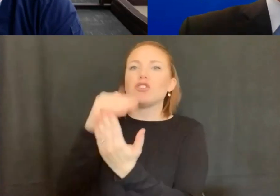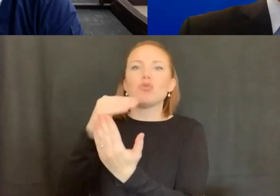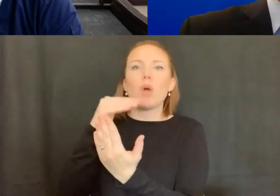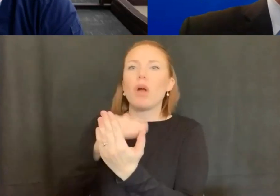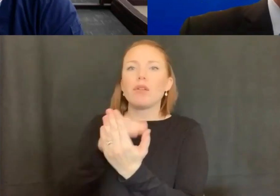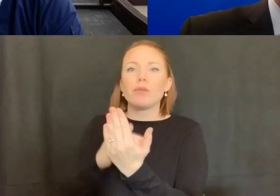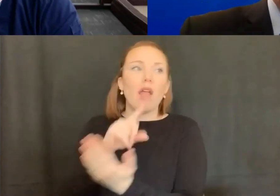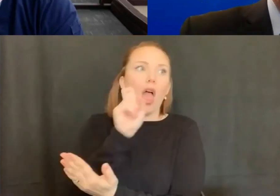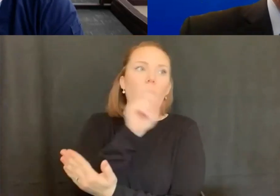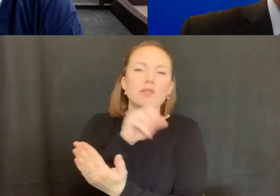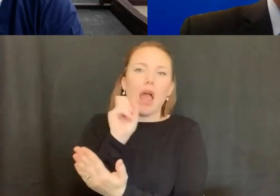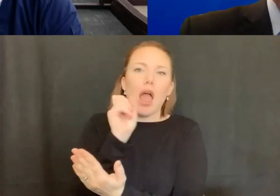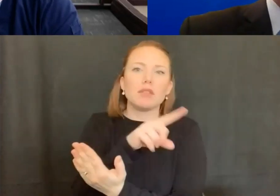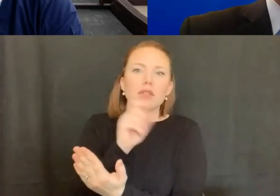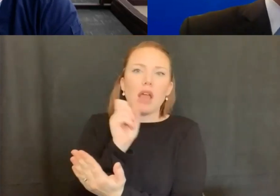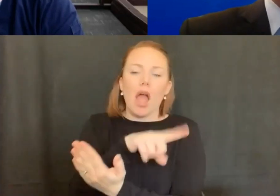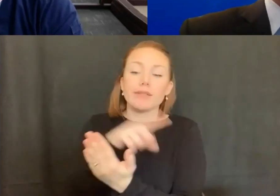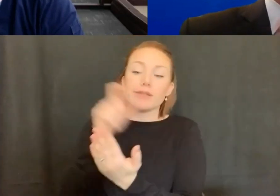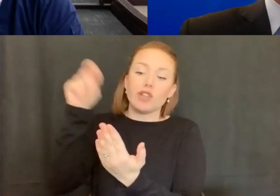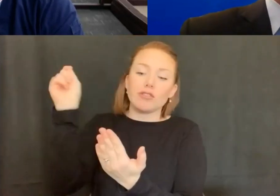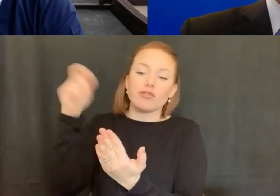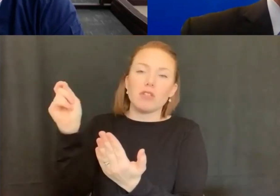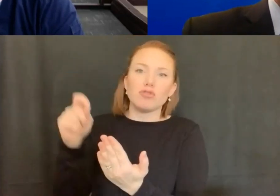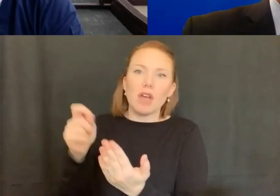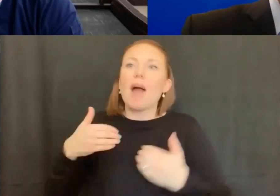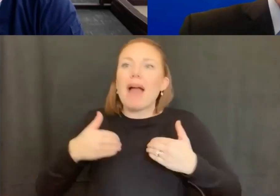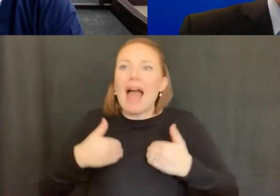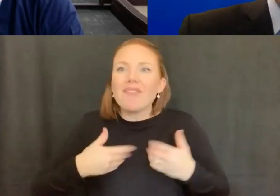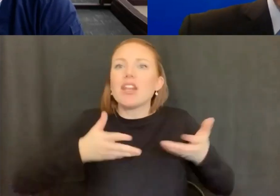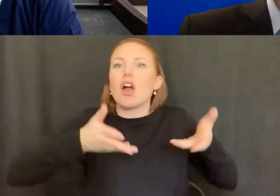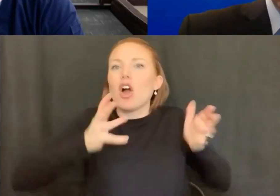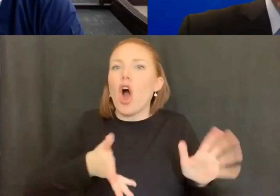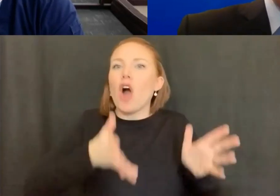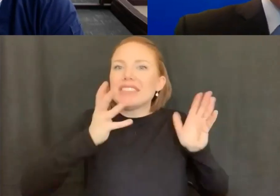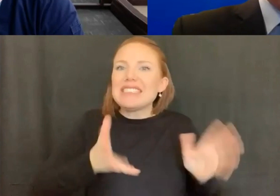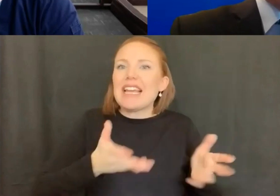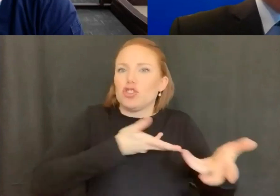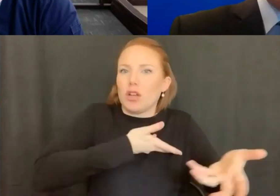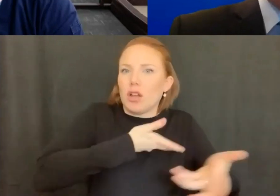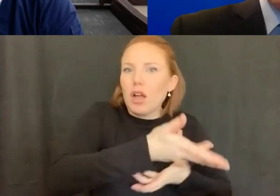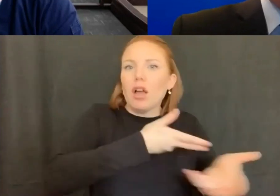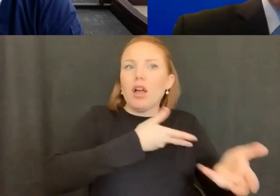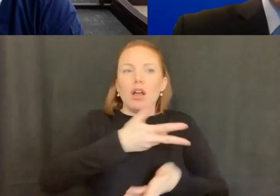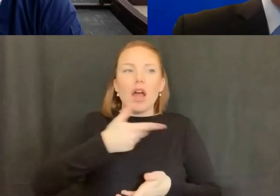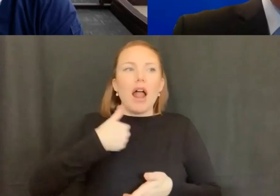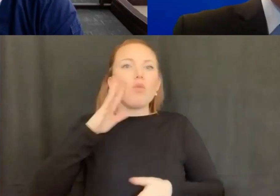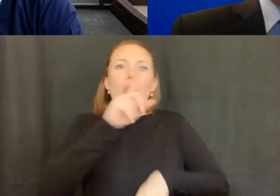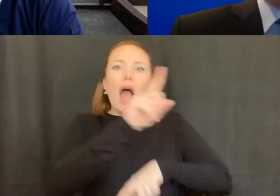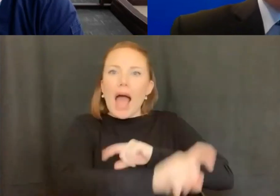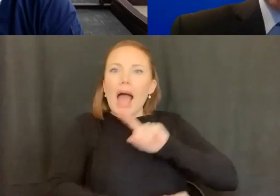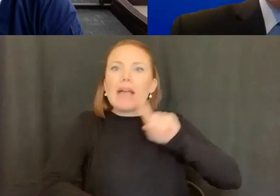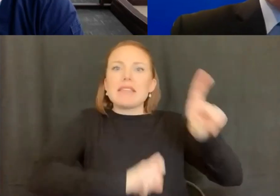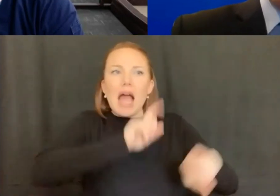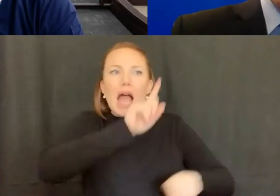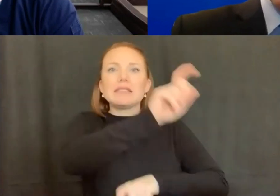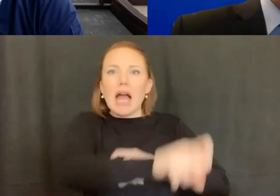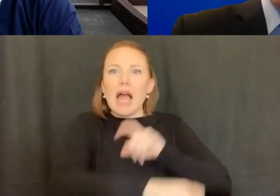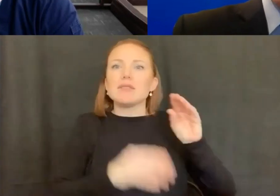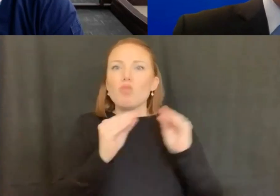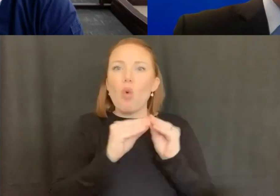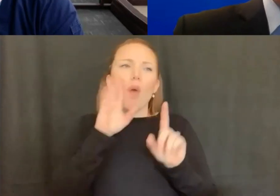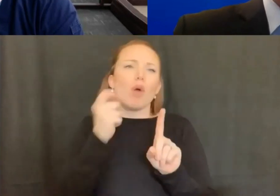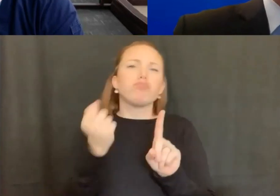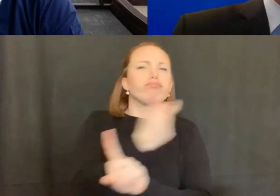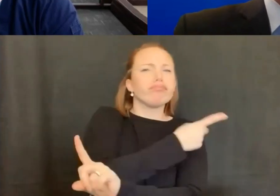I'm having a conversation. And if it's something I want to learn more about, I'm going to ask about it. And I'm just going to go down that road. I'm going to get off the main road and go